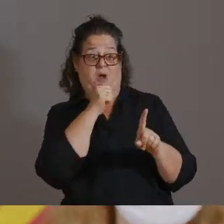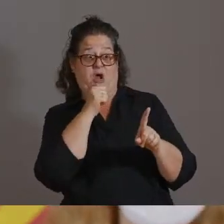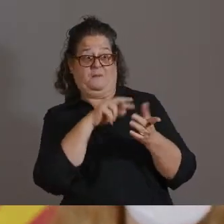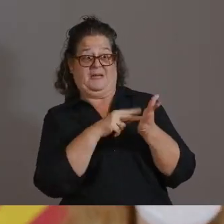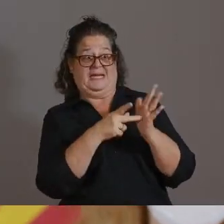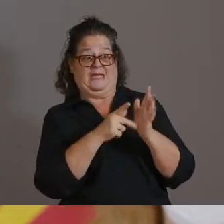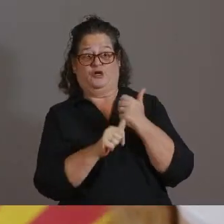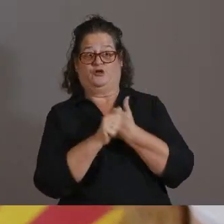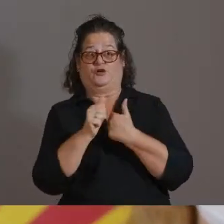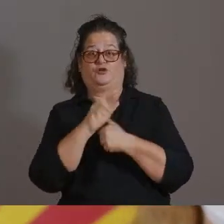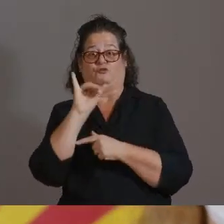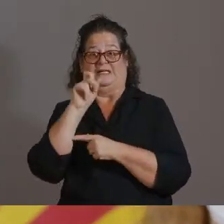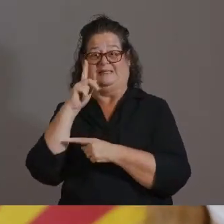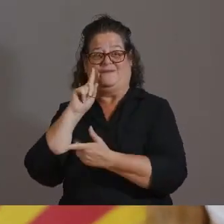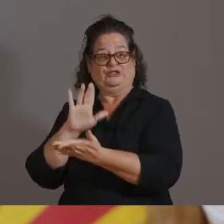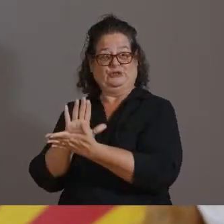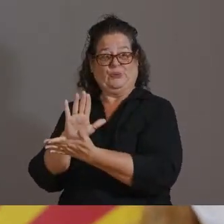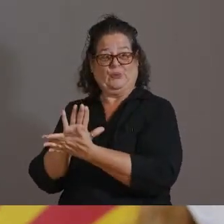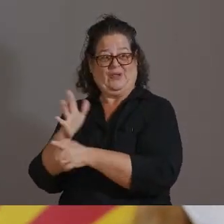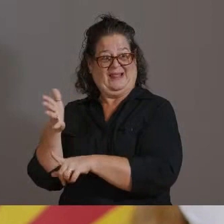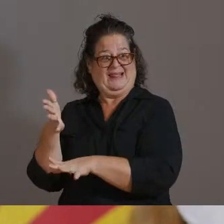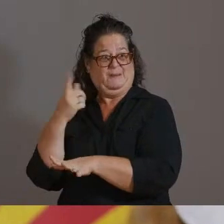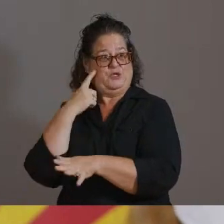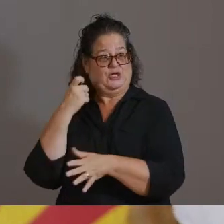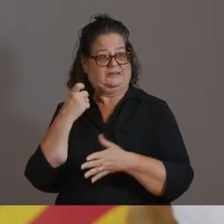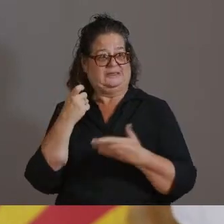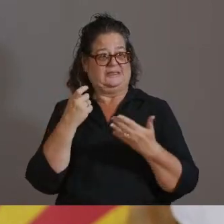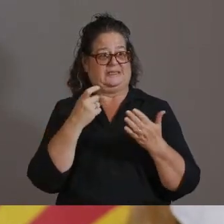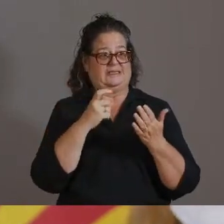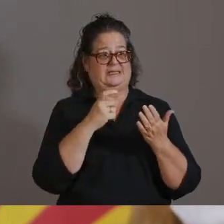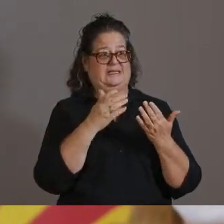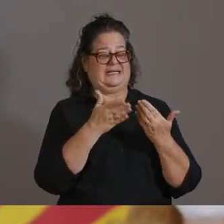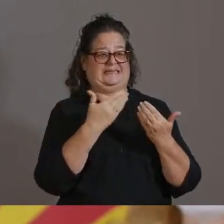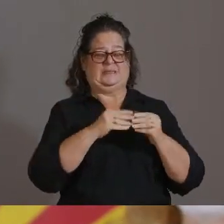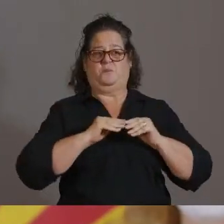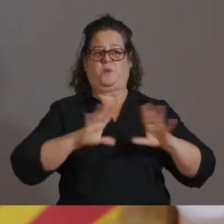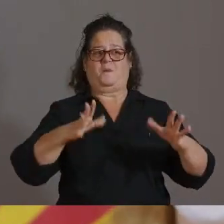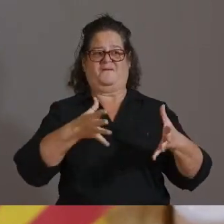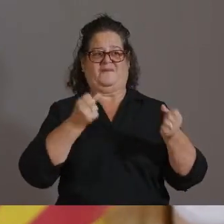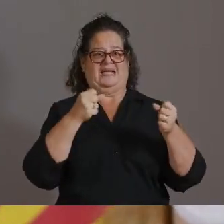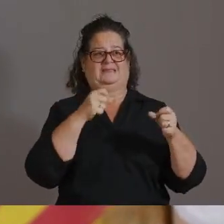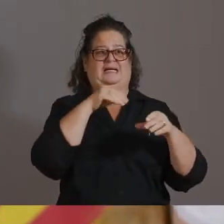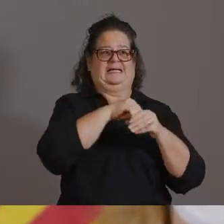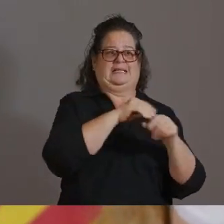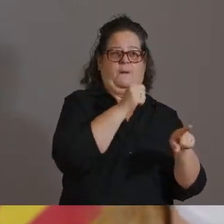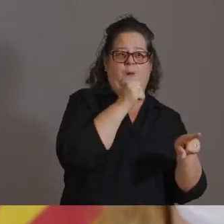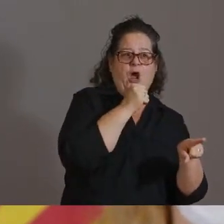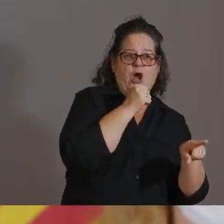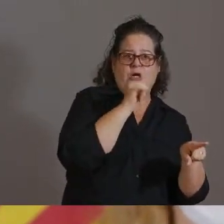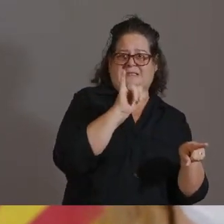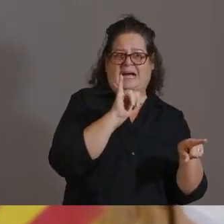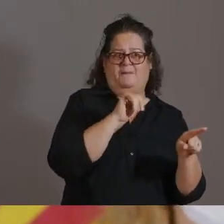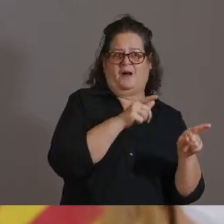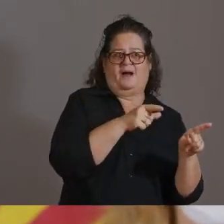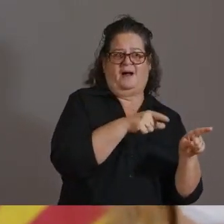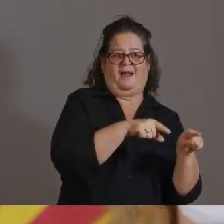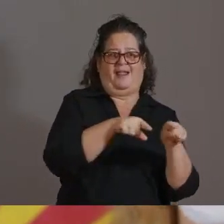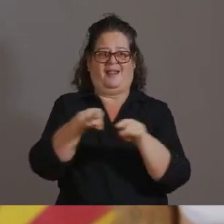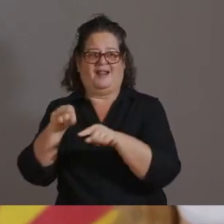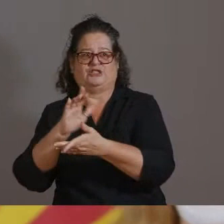bars can be super spreading type events? So if you look at the guidance, first, everything that we're doing in terms